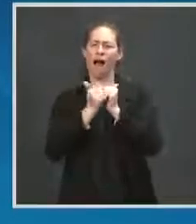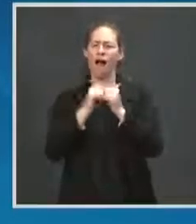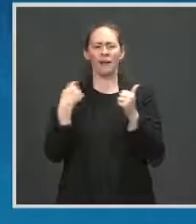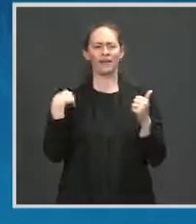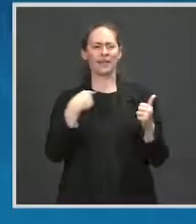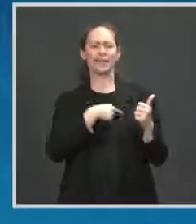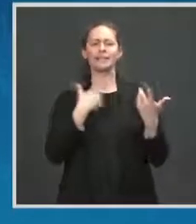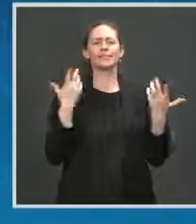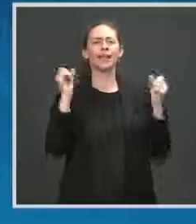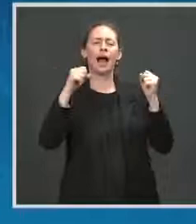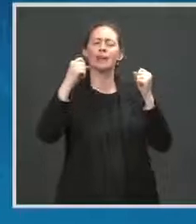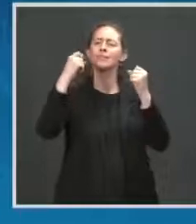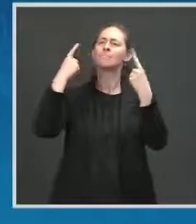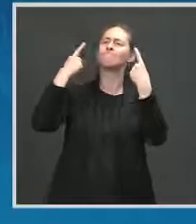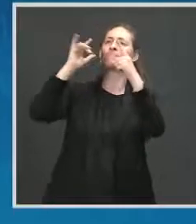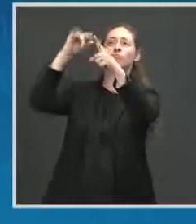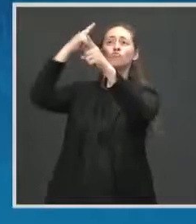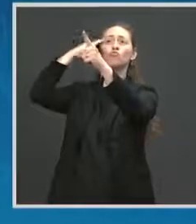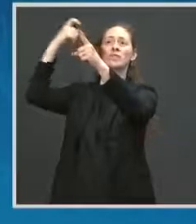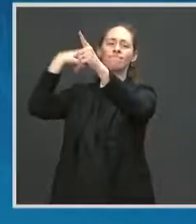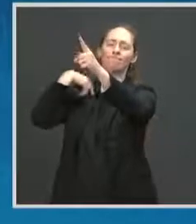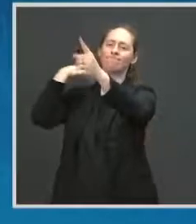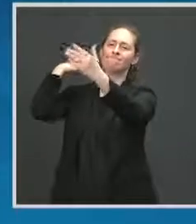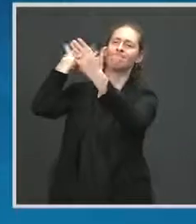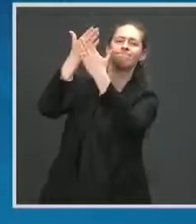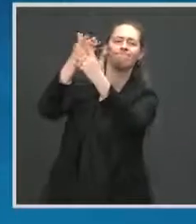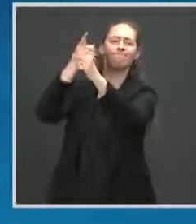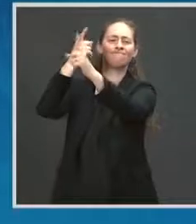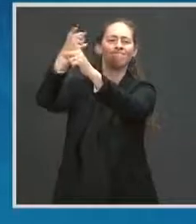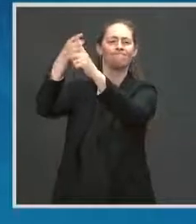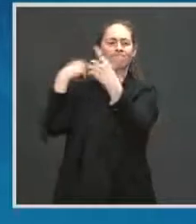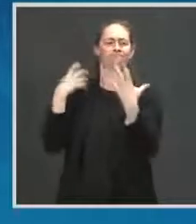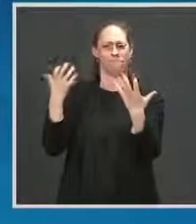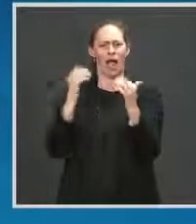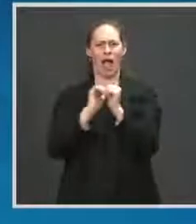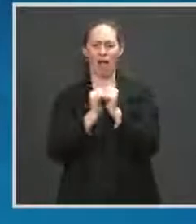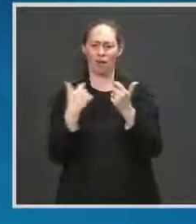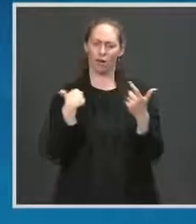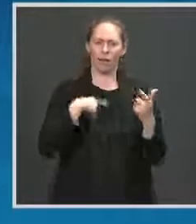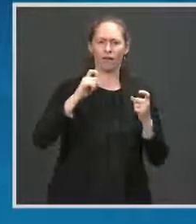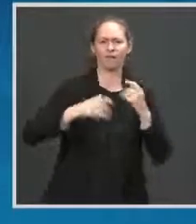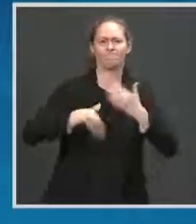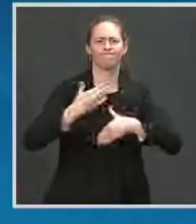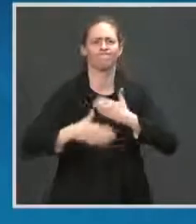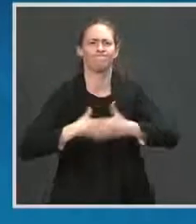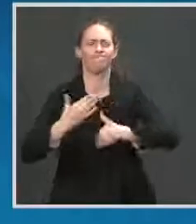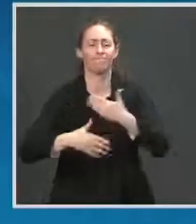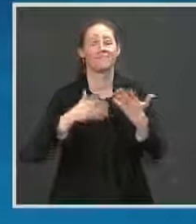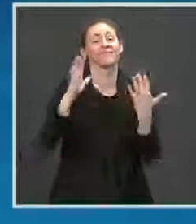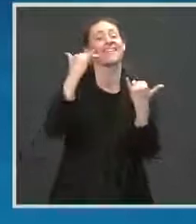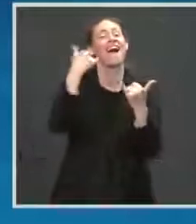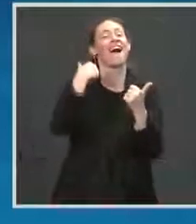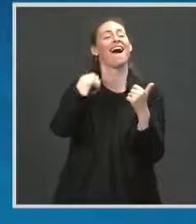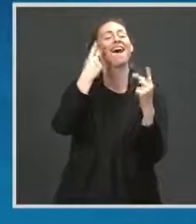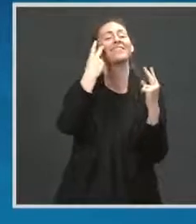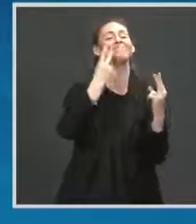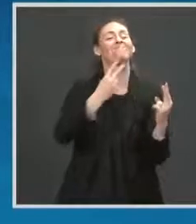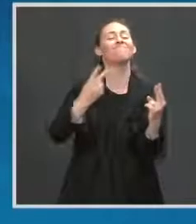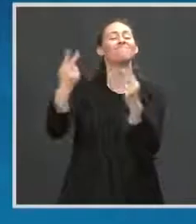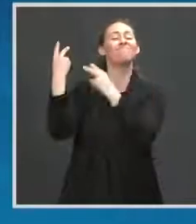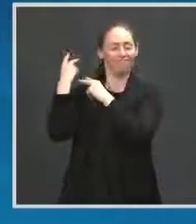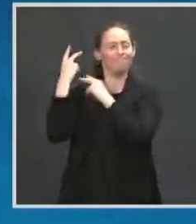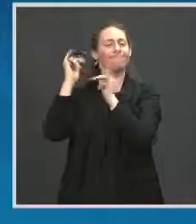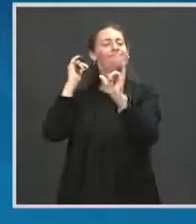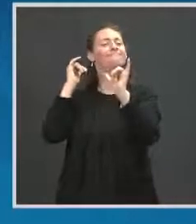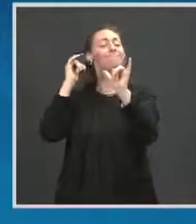dream, we do. We not only see what has been, we see what can